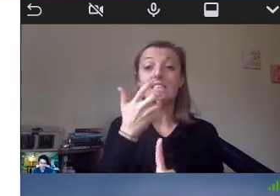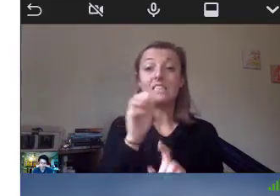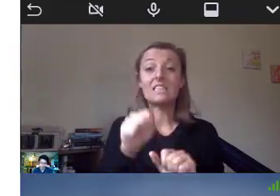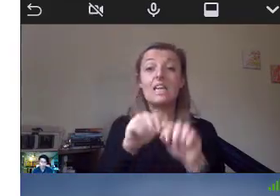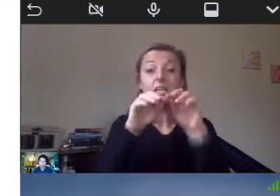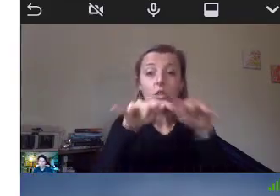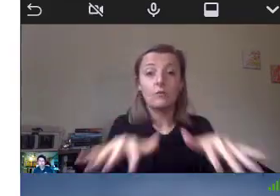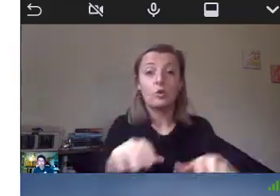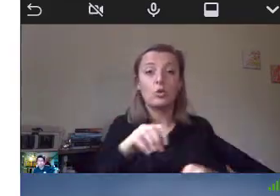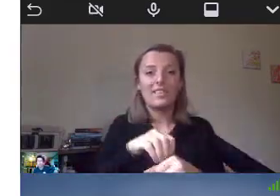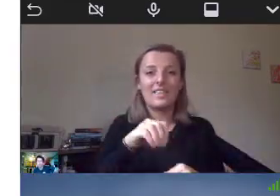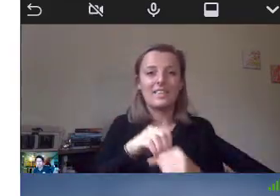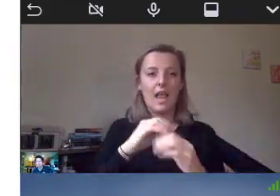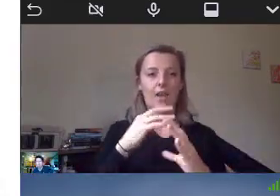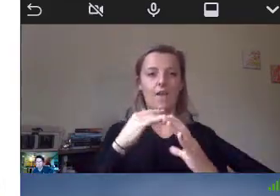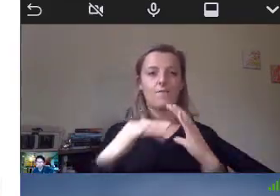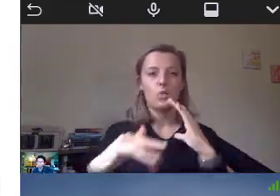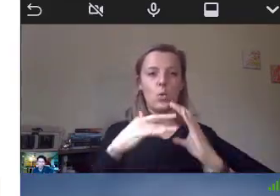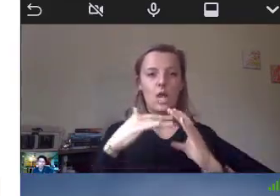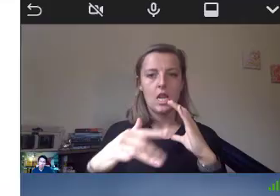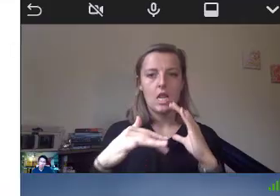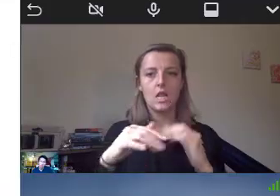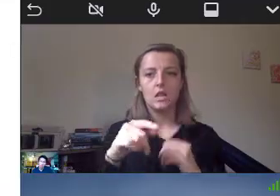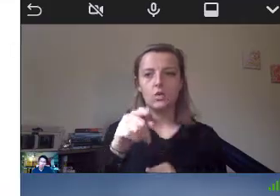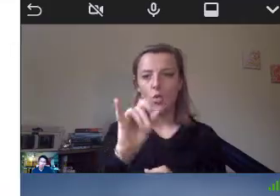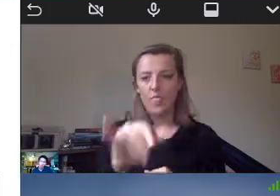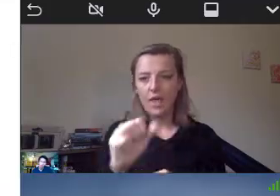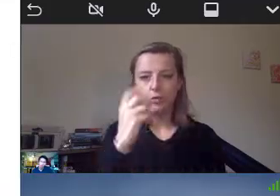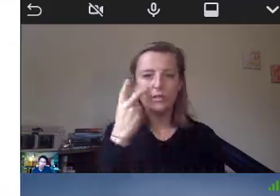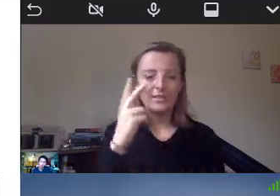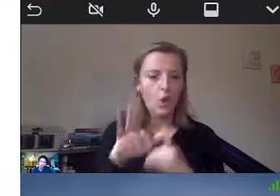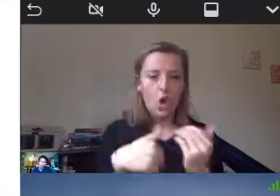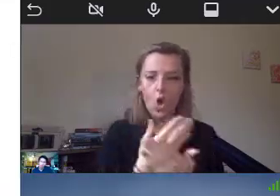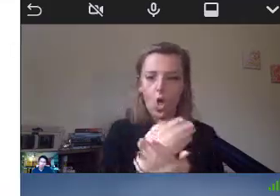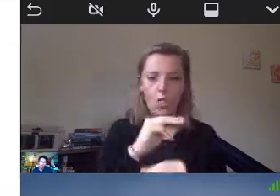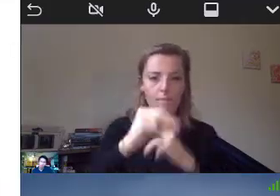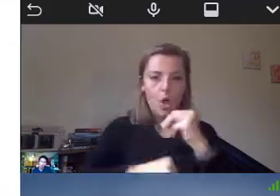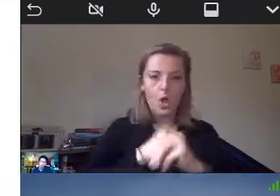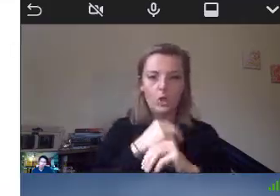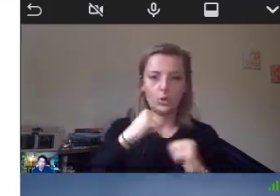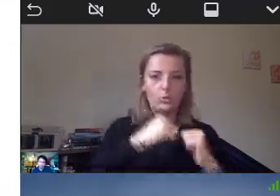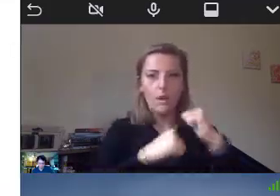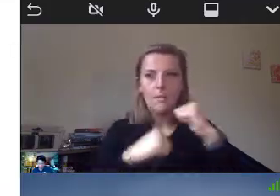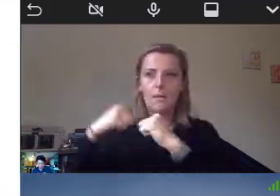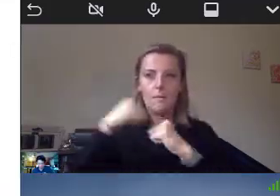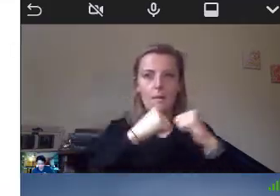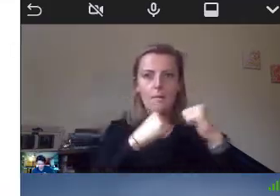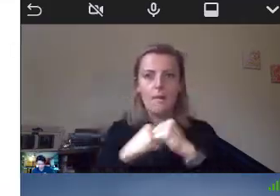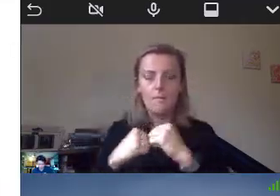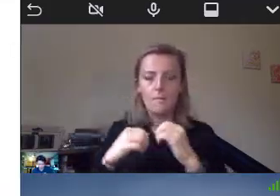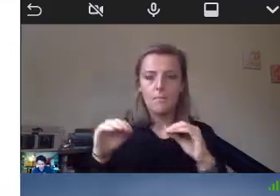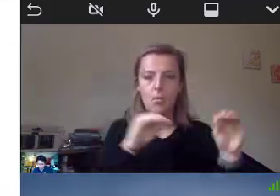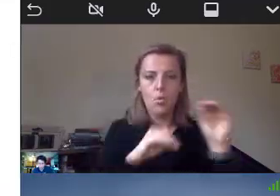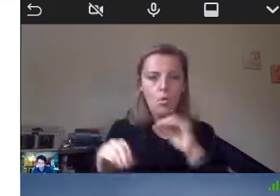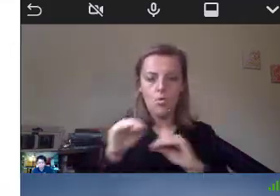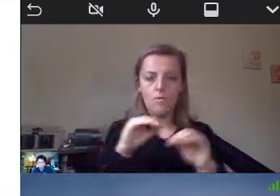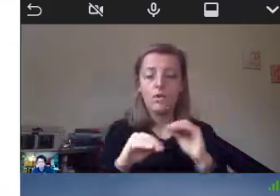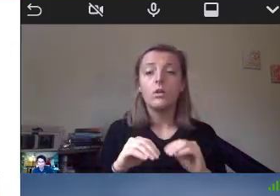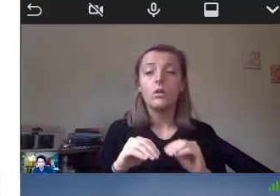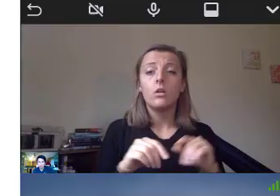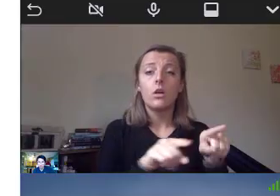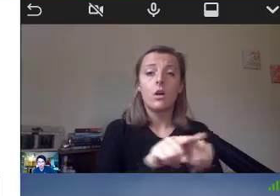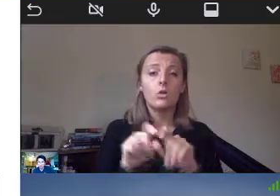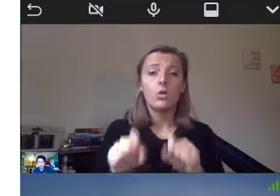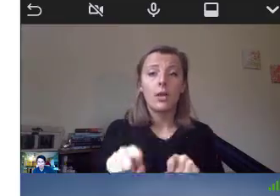same kind of Brownian motion and molecules bumping into each other. But heat can also be advected in a fluid, because if I just have some